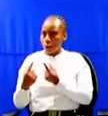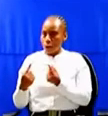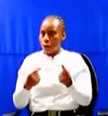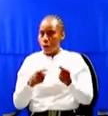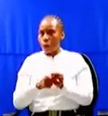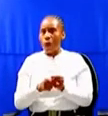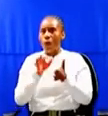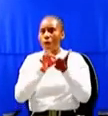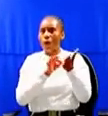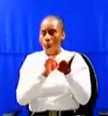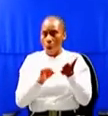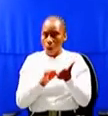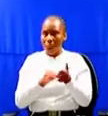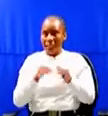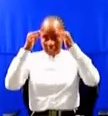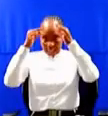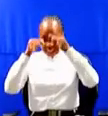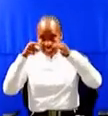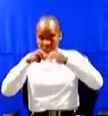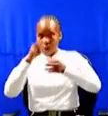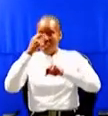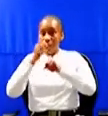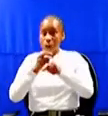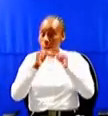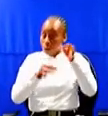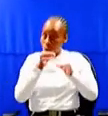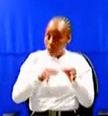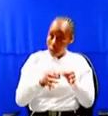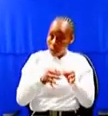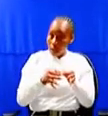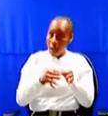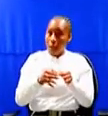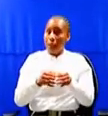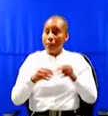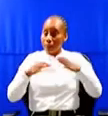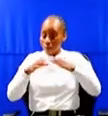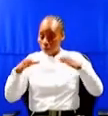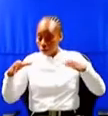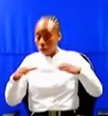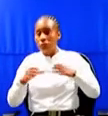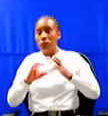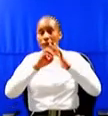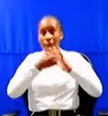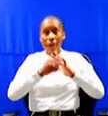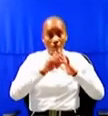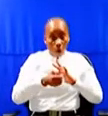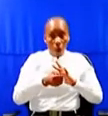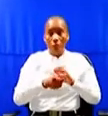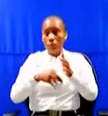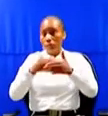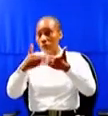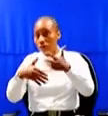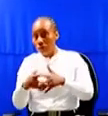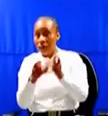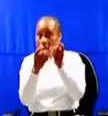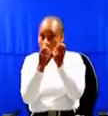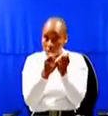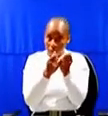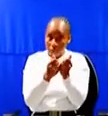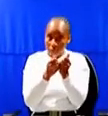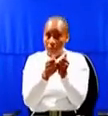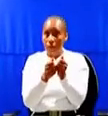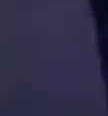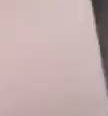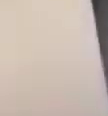to be purely political, then the elaborate efforts, costs, processes and procedures would definitely